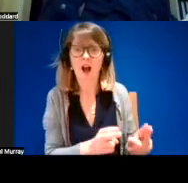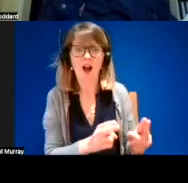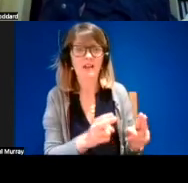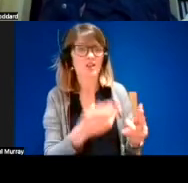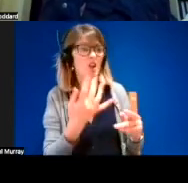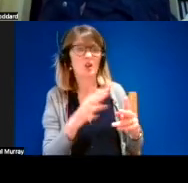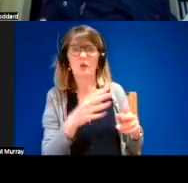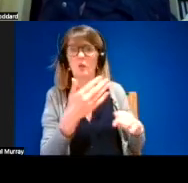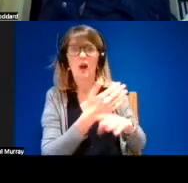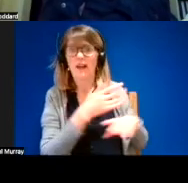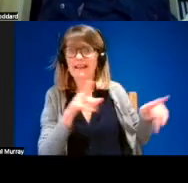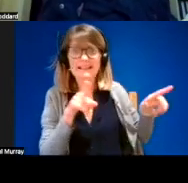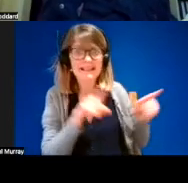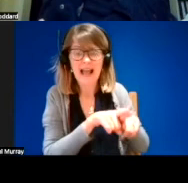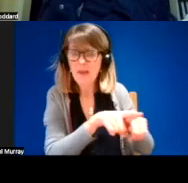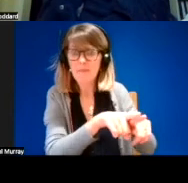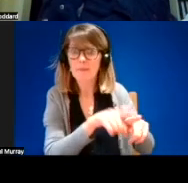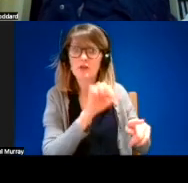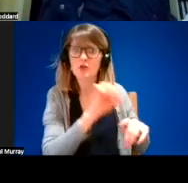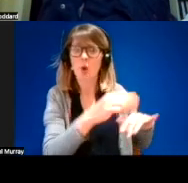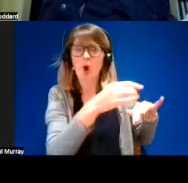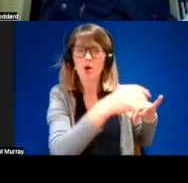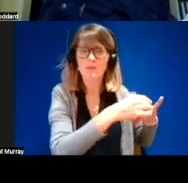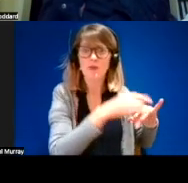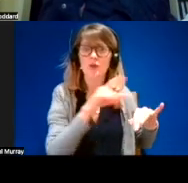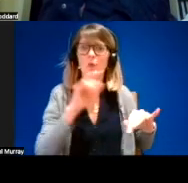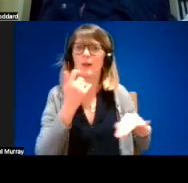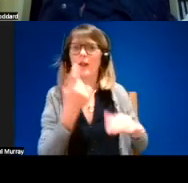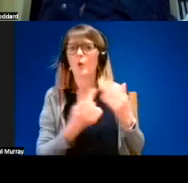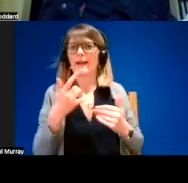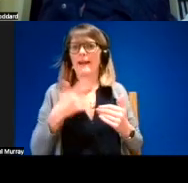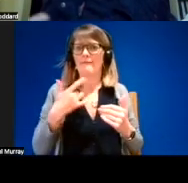your spouse, you will live only on a widow's pension.